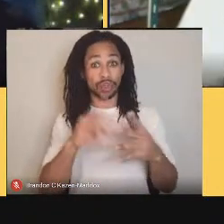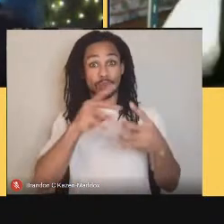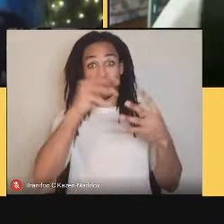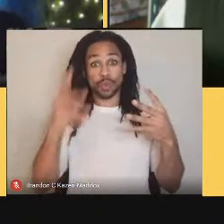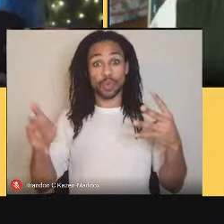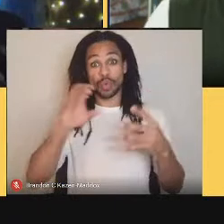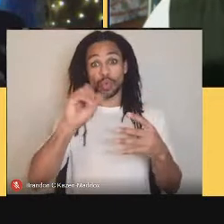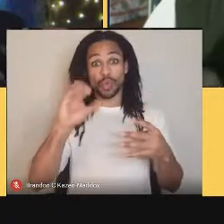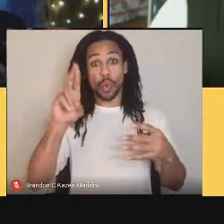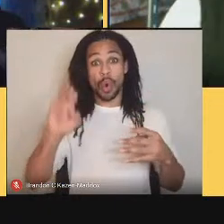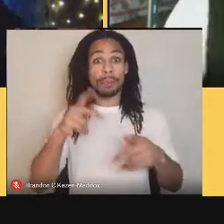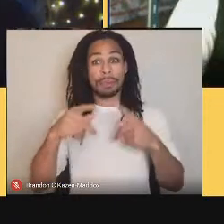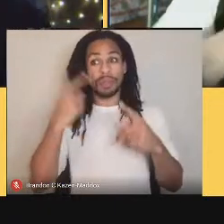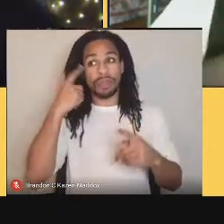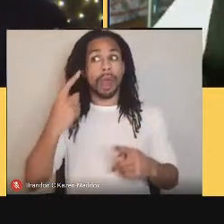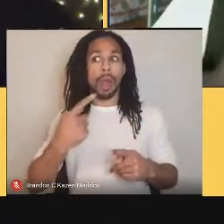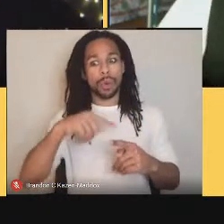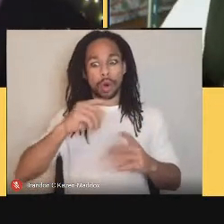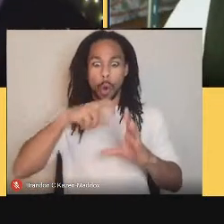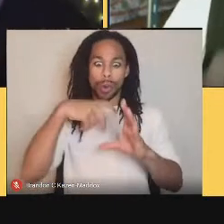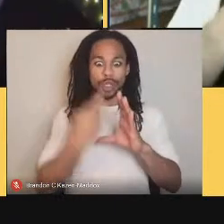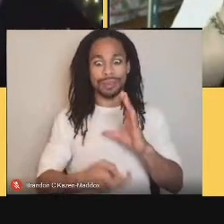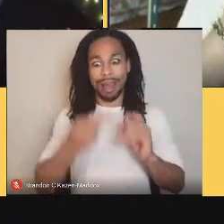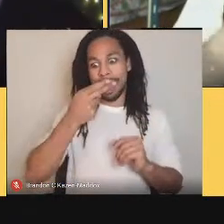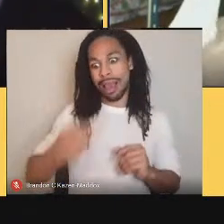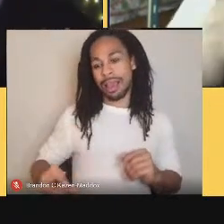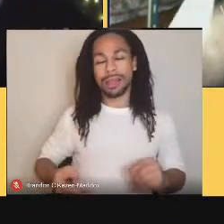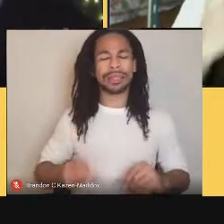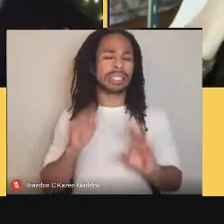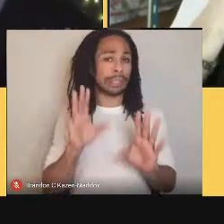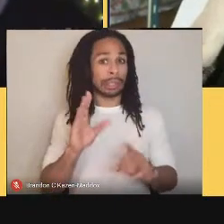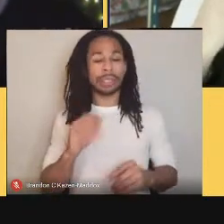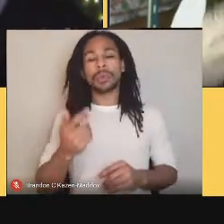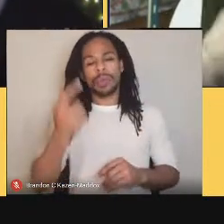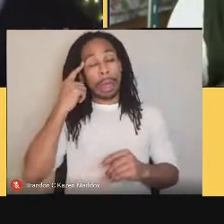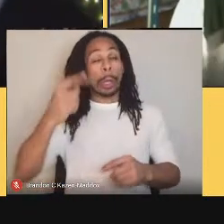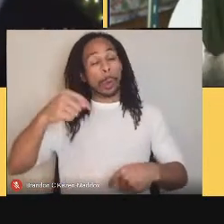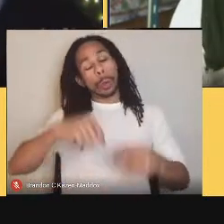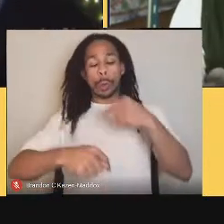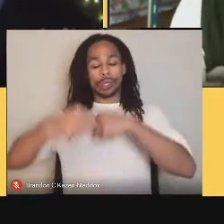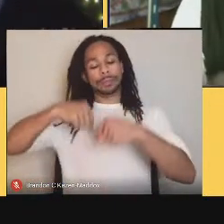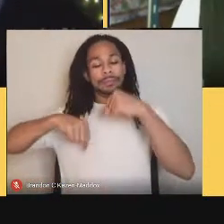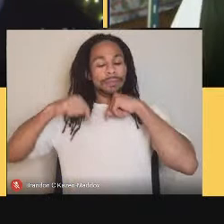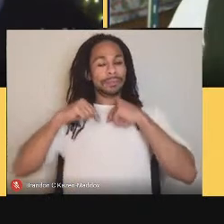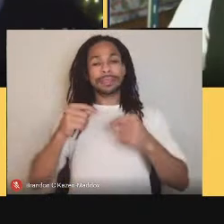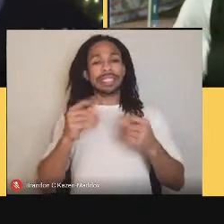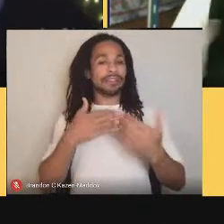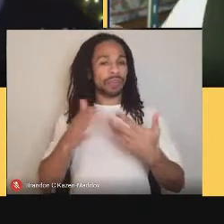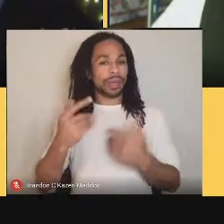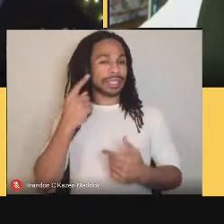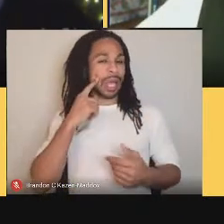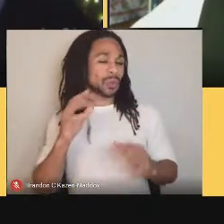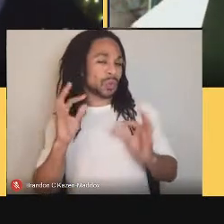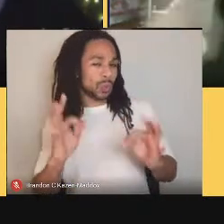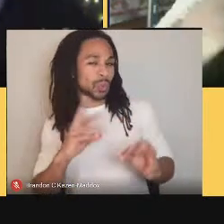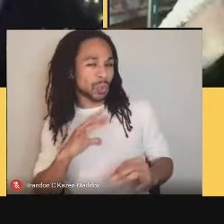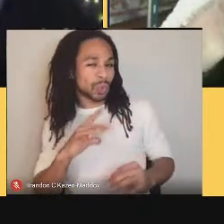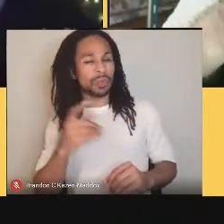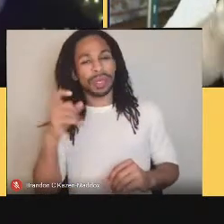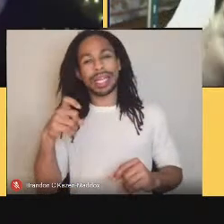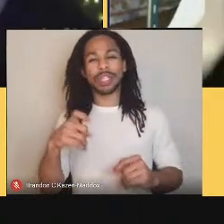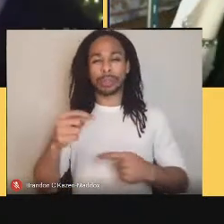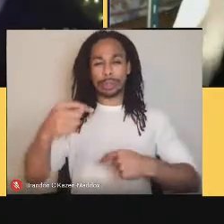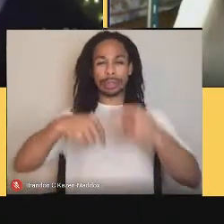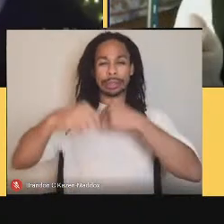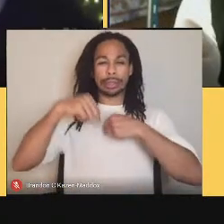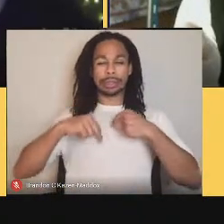until we changed it and said, let's actually pull back and, you know, as cool as this sounds, we need to kind of